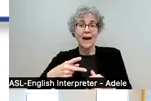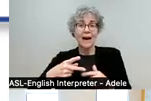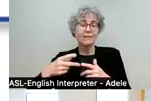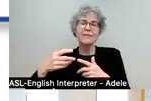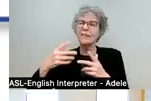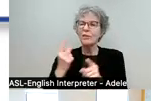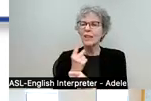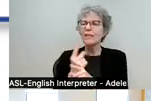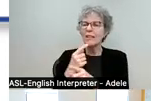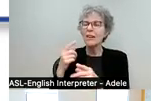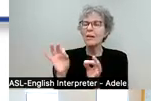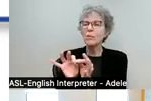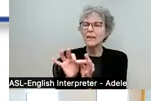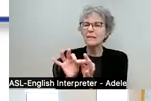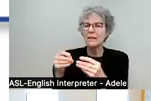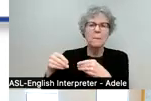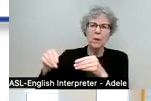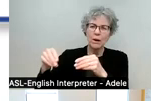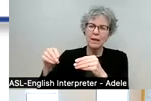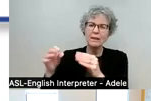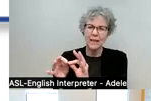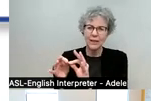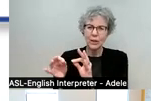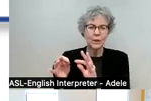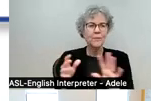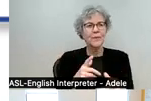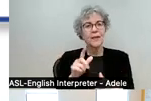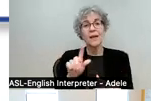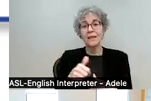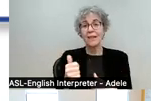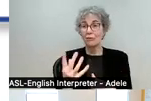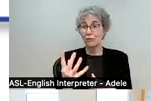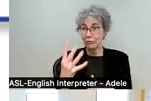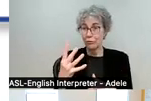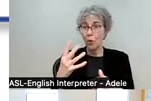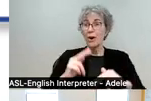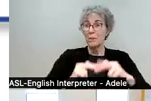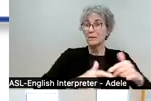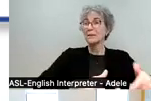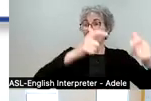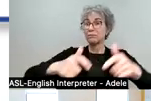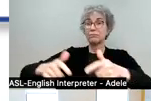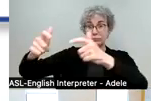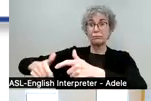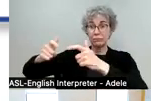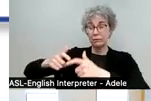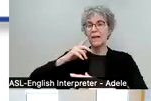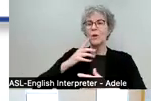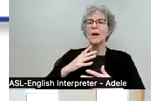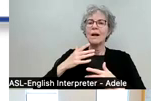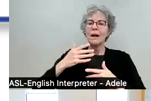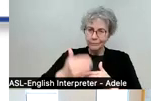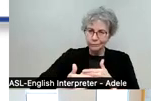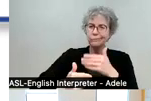rents. The other four towers will be built in phases. And this is where the interesting part of what we're doing kind